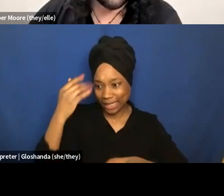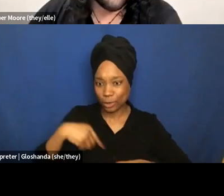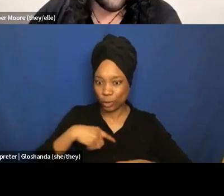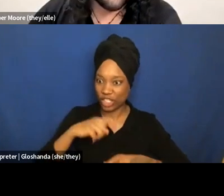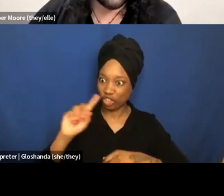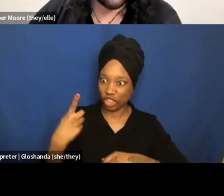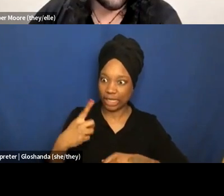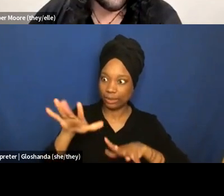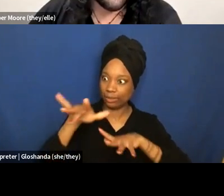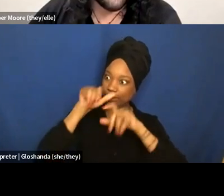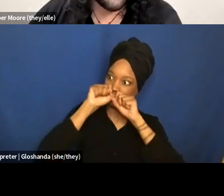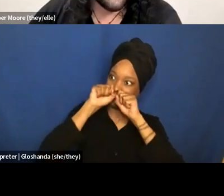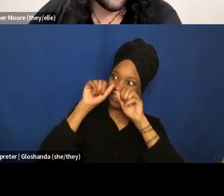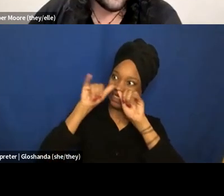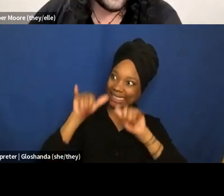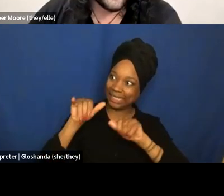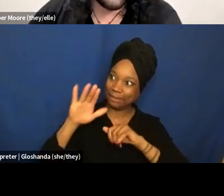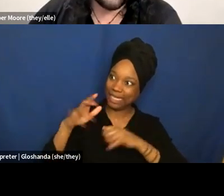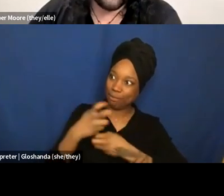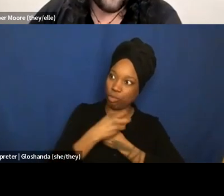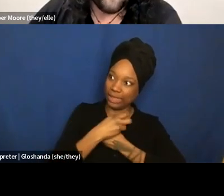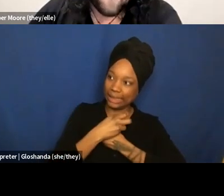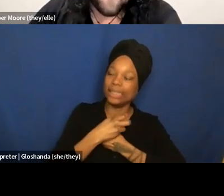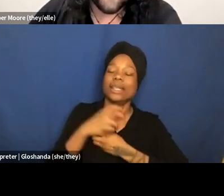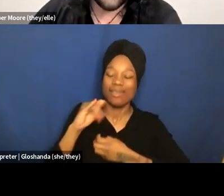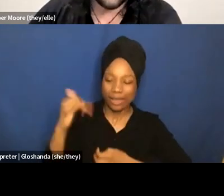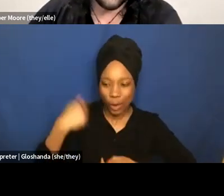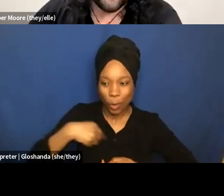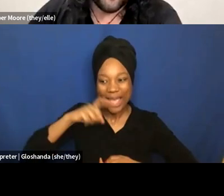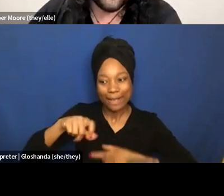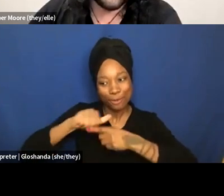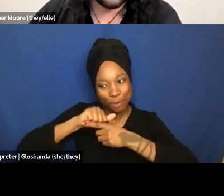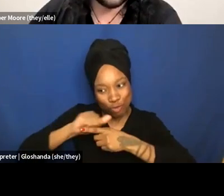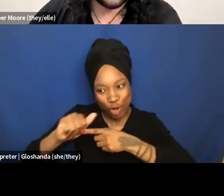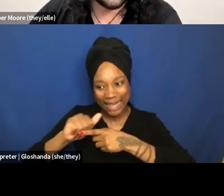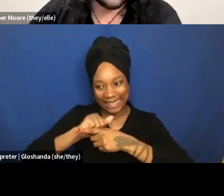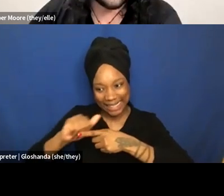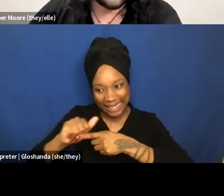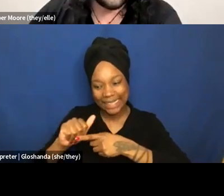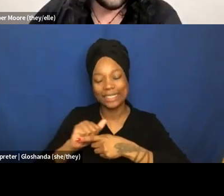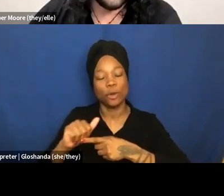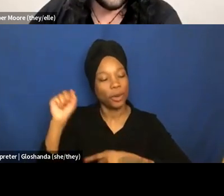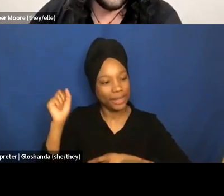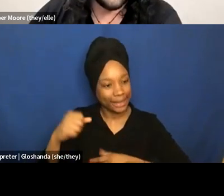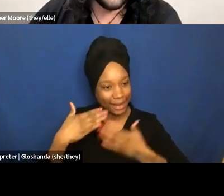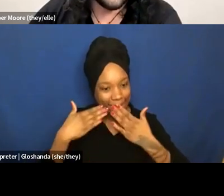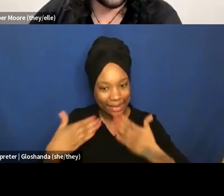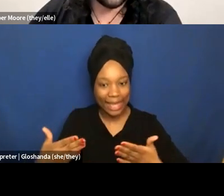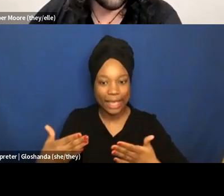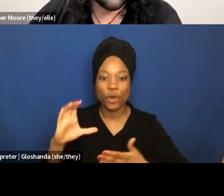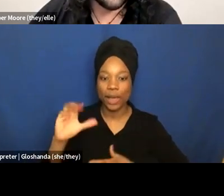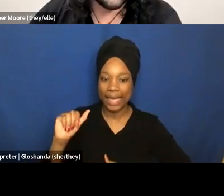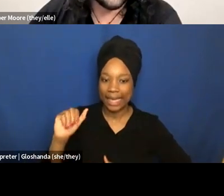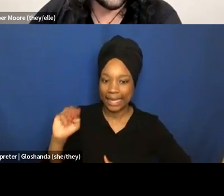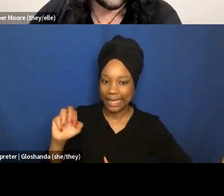systems. And that's why we have to practice it. A lot of these things just need practice. So that, again, shout out to things like Cambridge Heart, which I'm on the